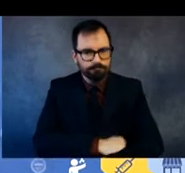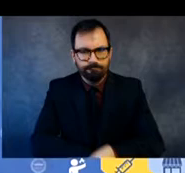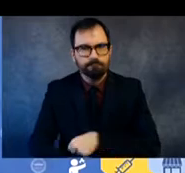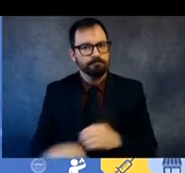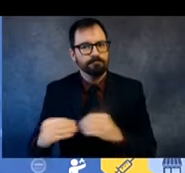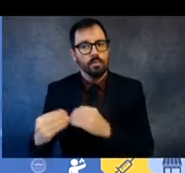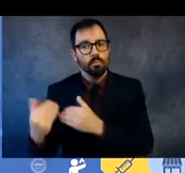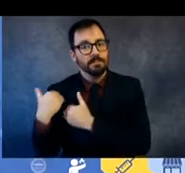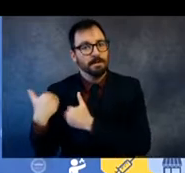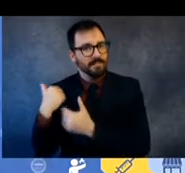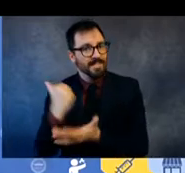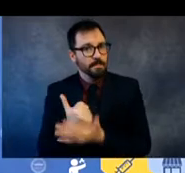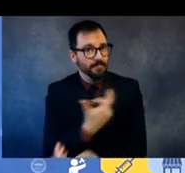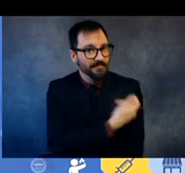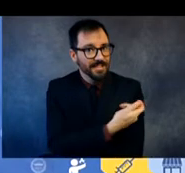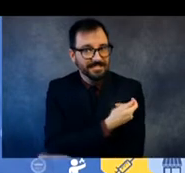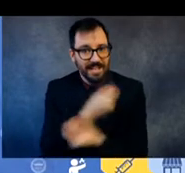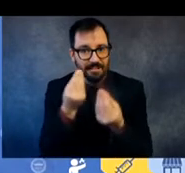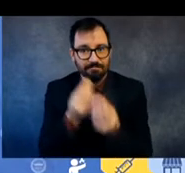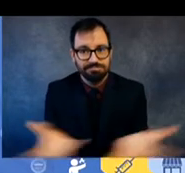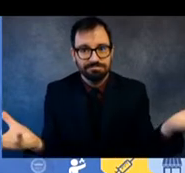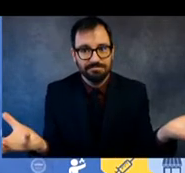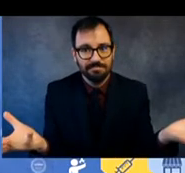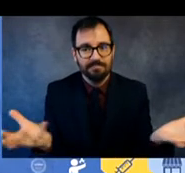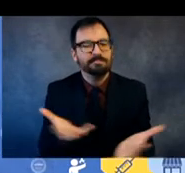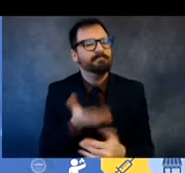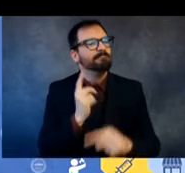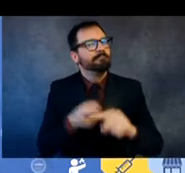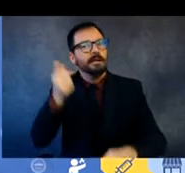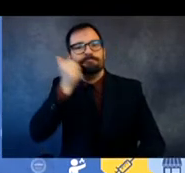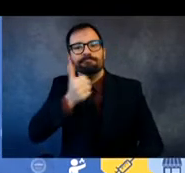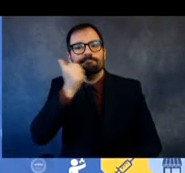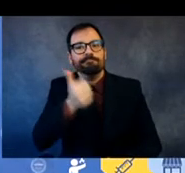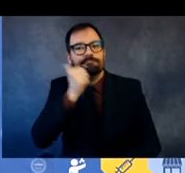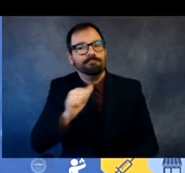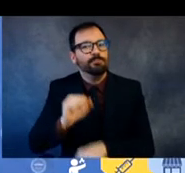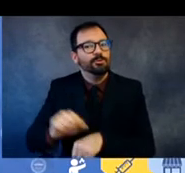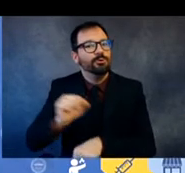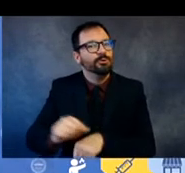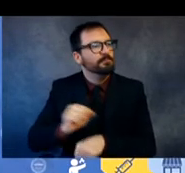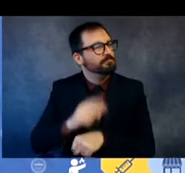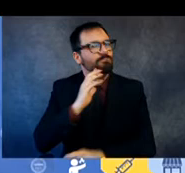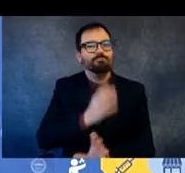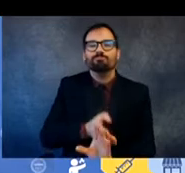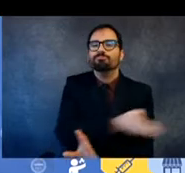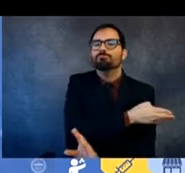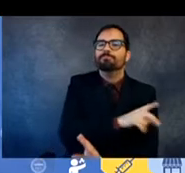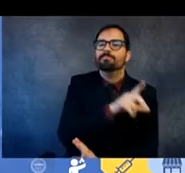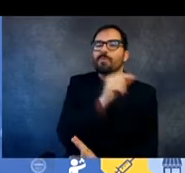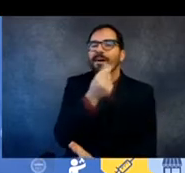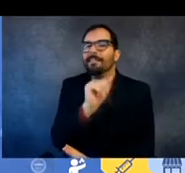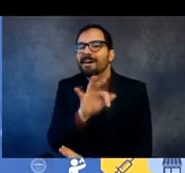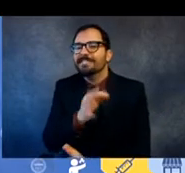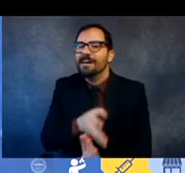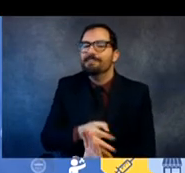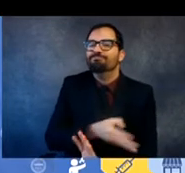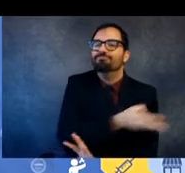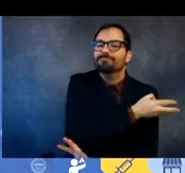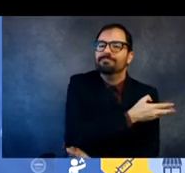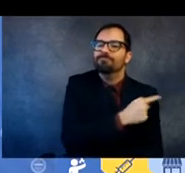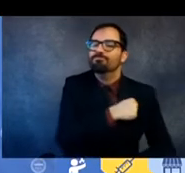rollout, as well as the day-to-day work that they do throughout the year under